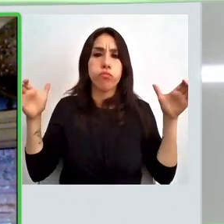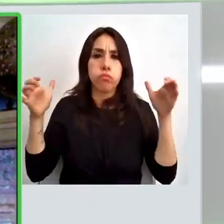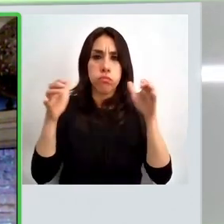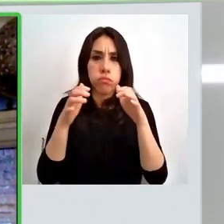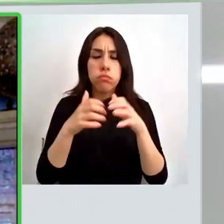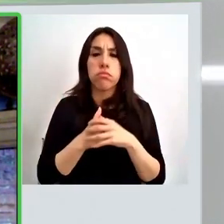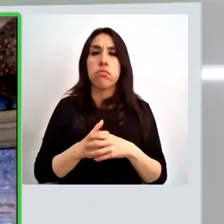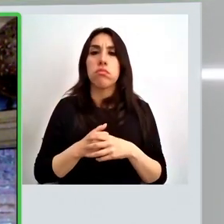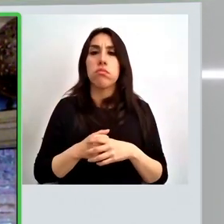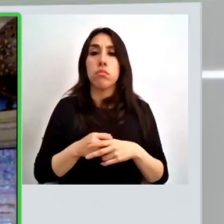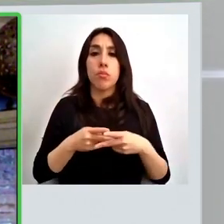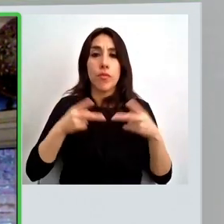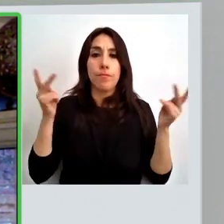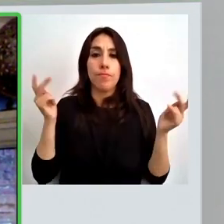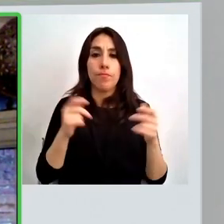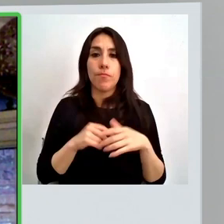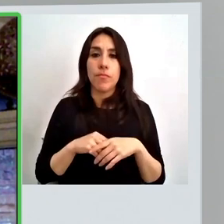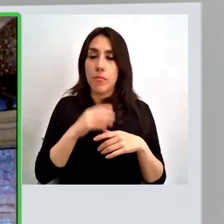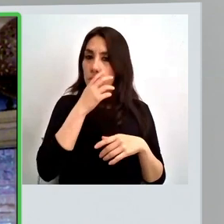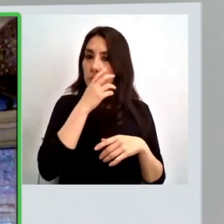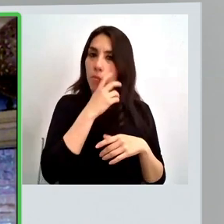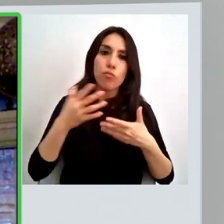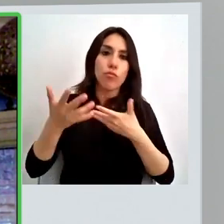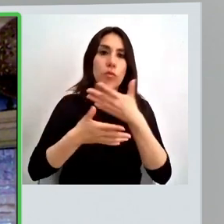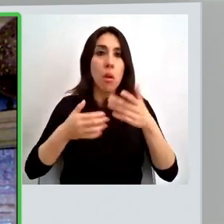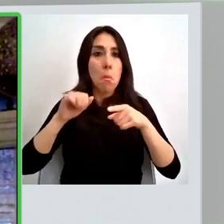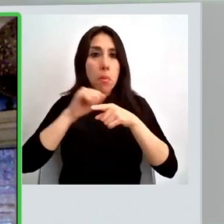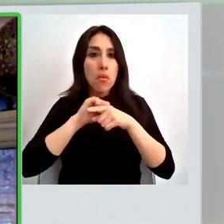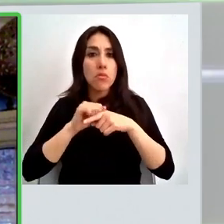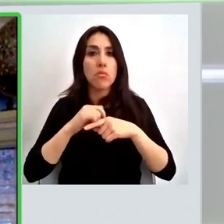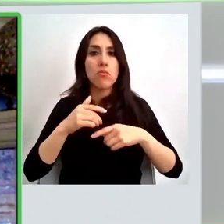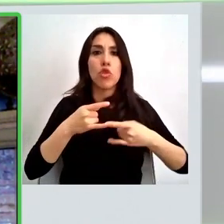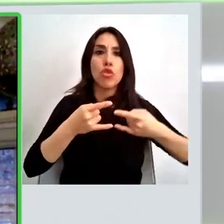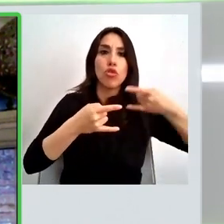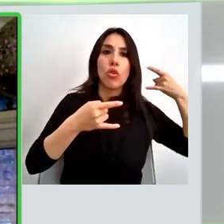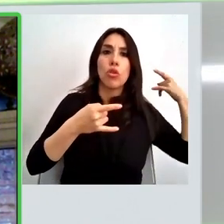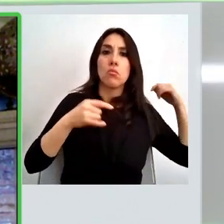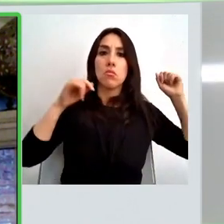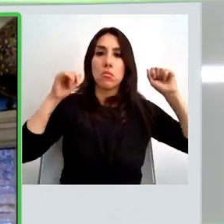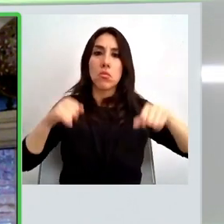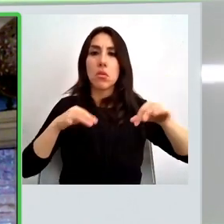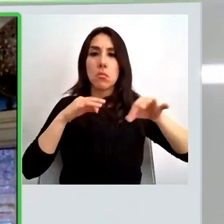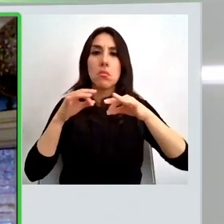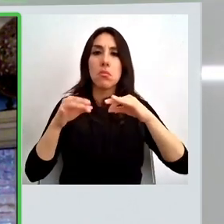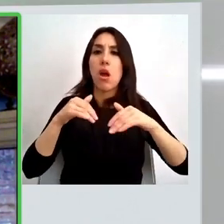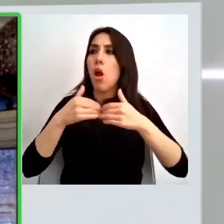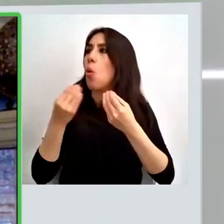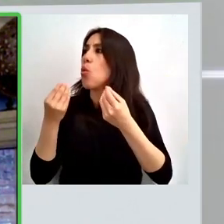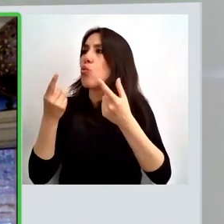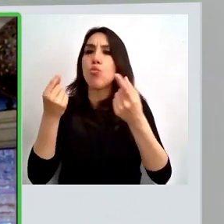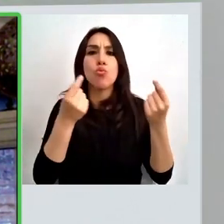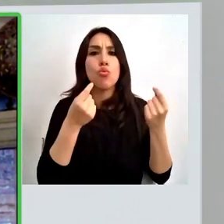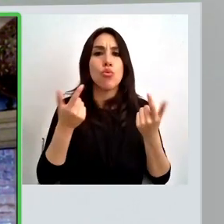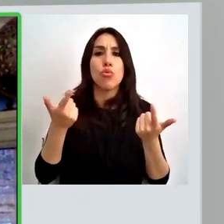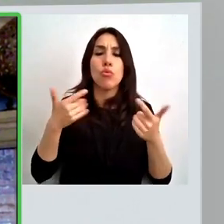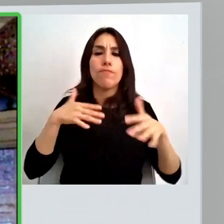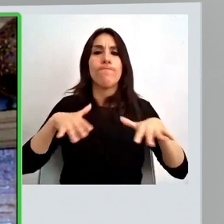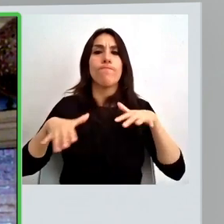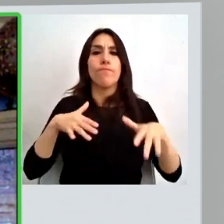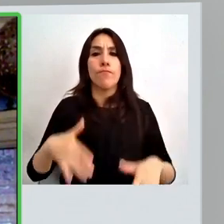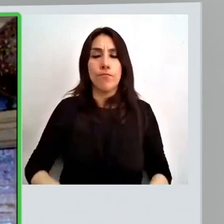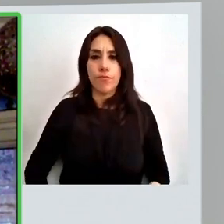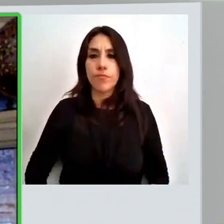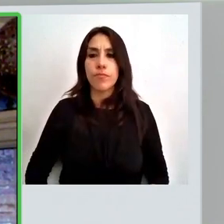that they're doing, the different activities, and through a bursary scheme which they launched some years ago, they started